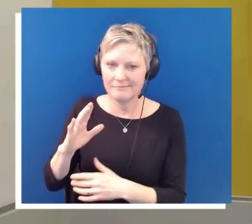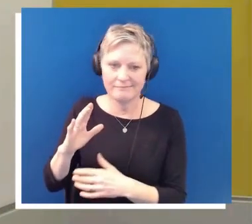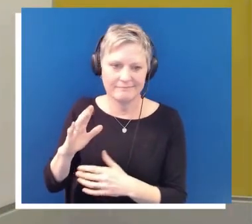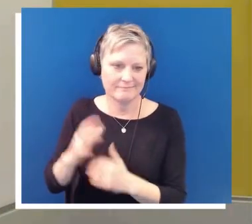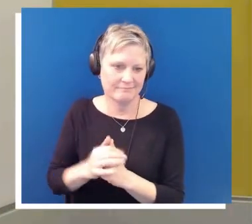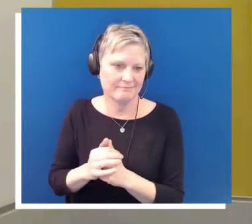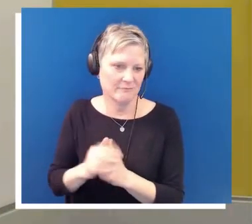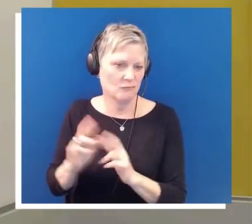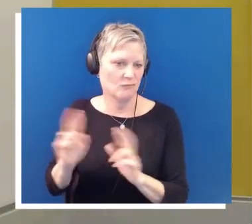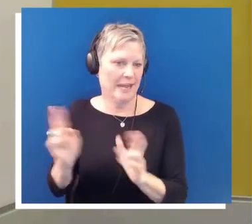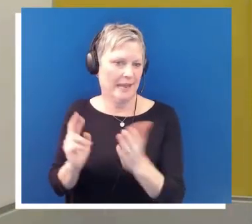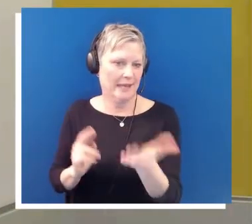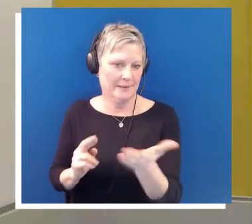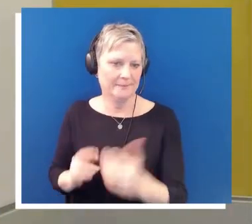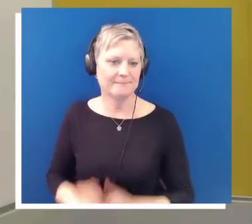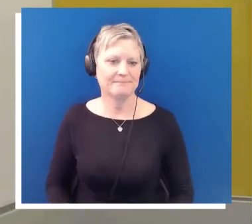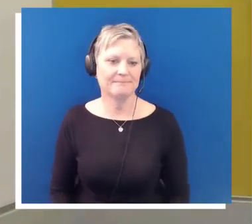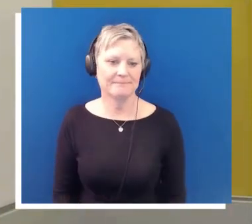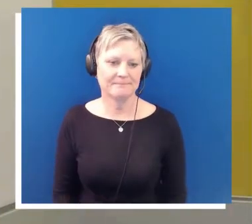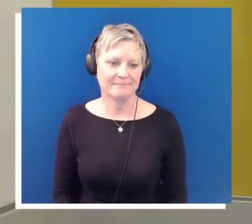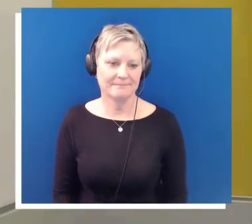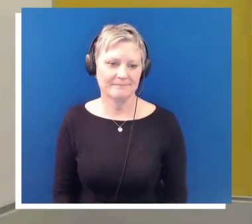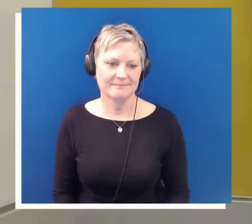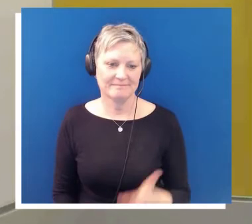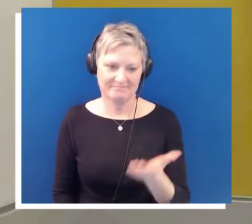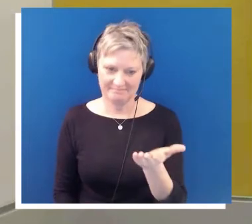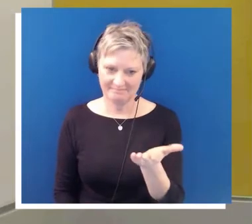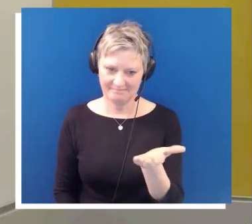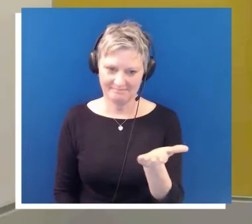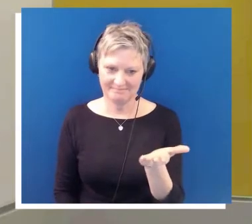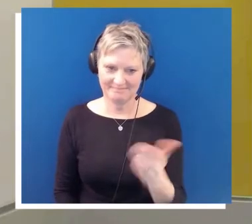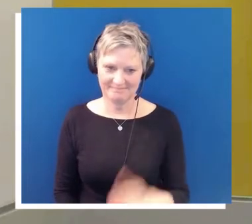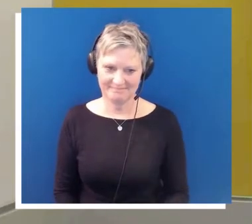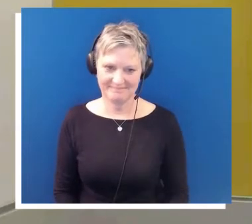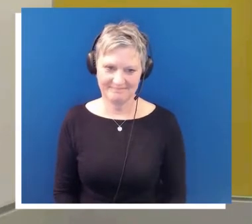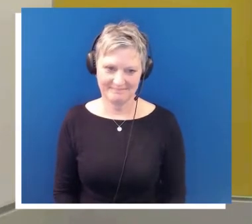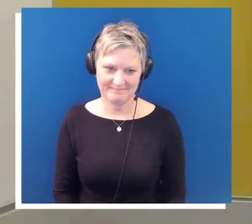take this, put it right in there like so.